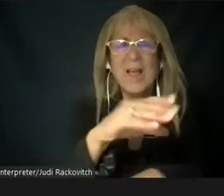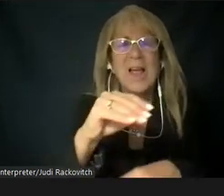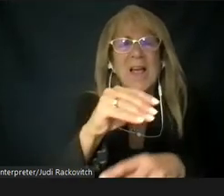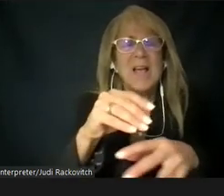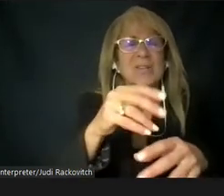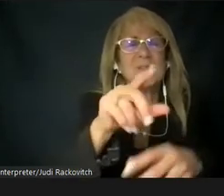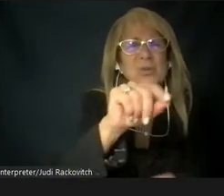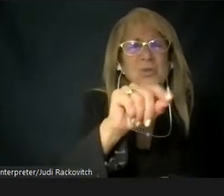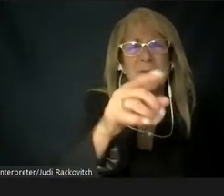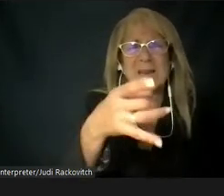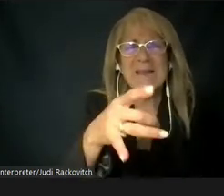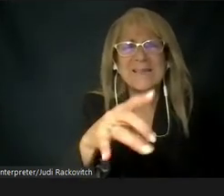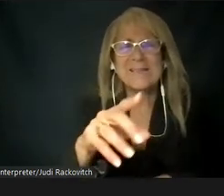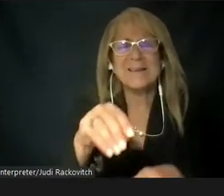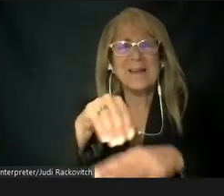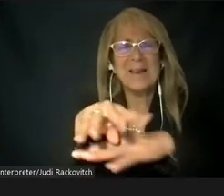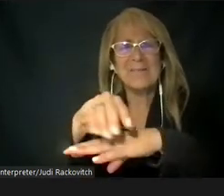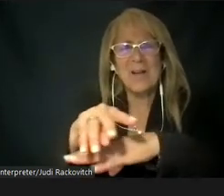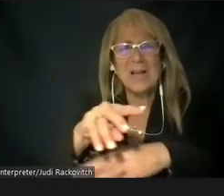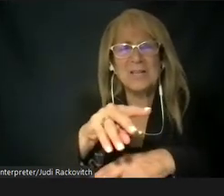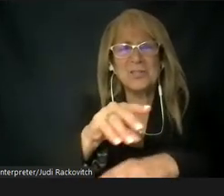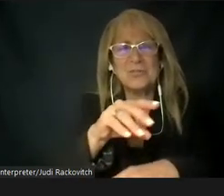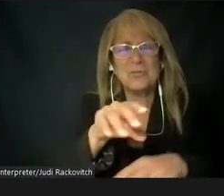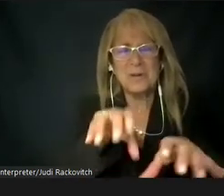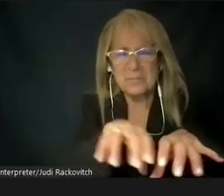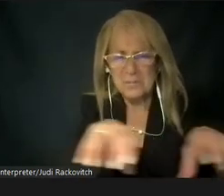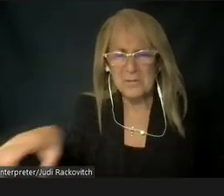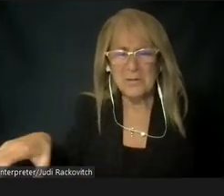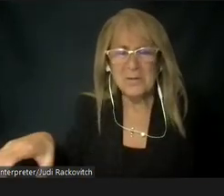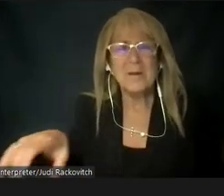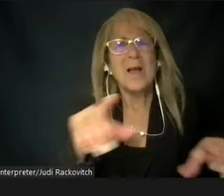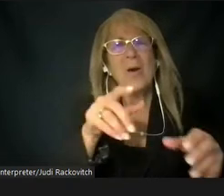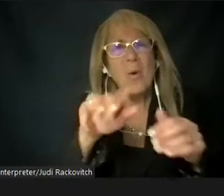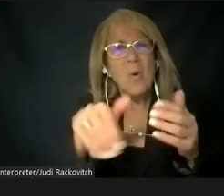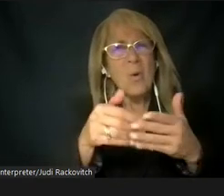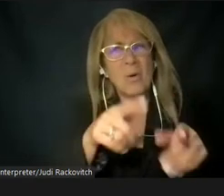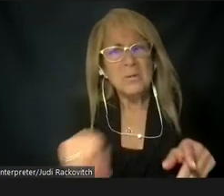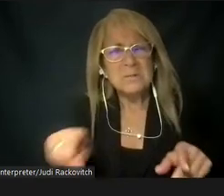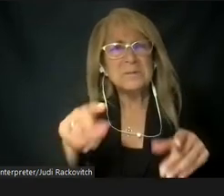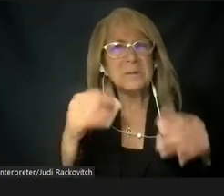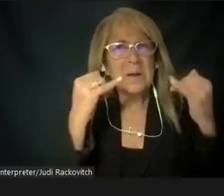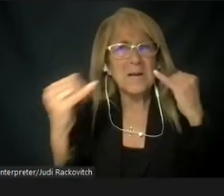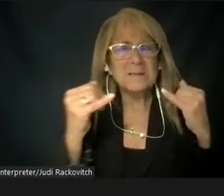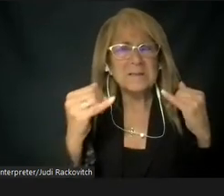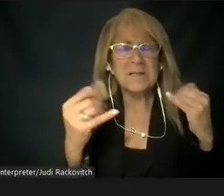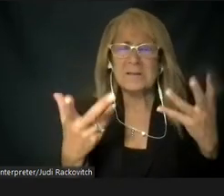York City Advisory Panel. Many of them came back with the same concept of congestion pricing.